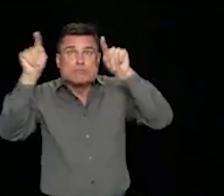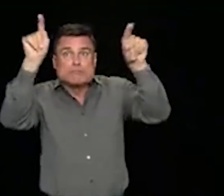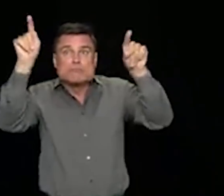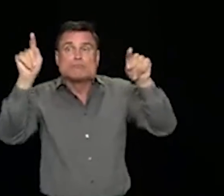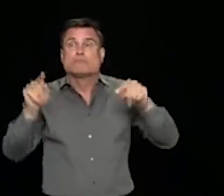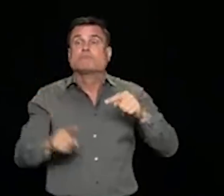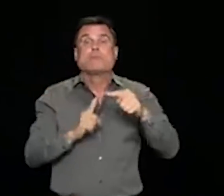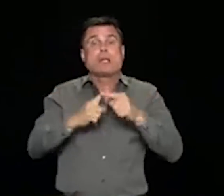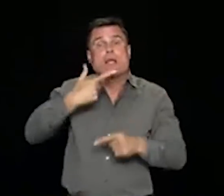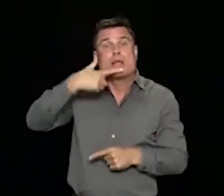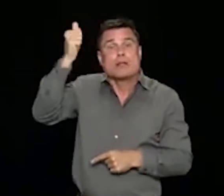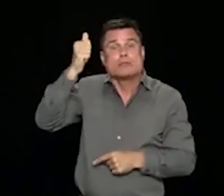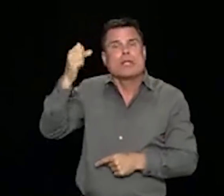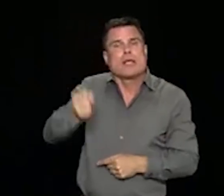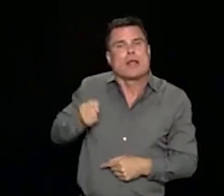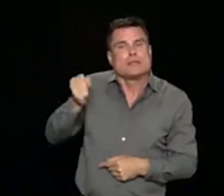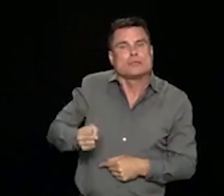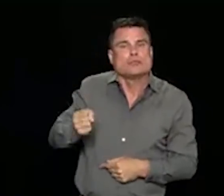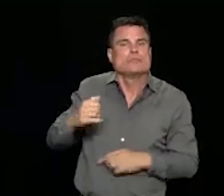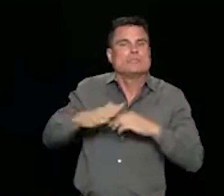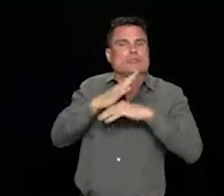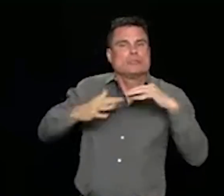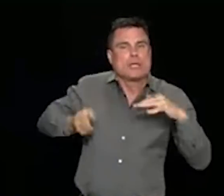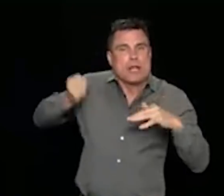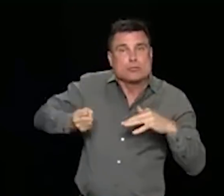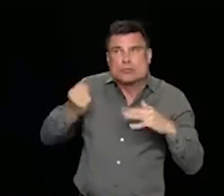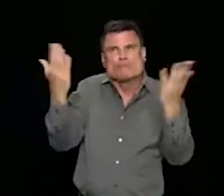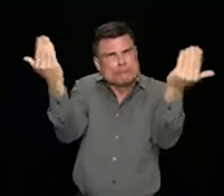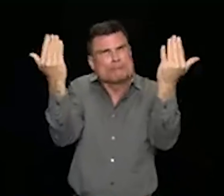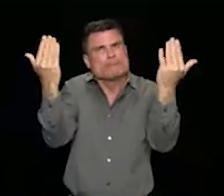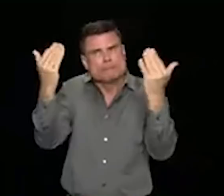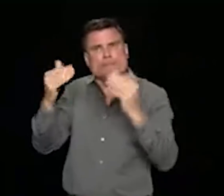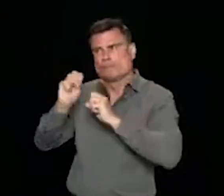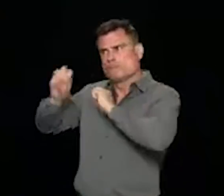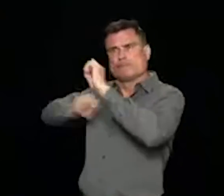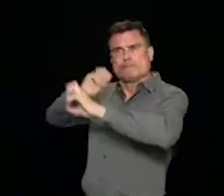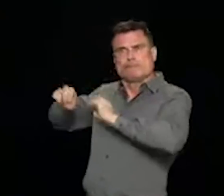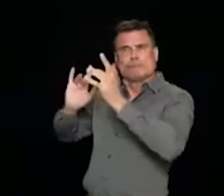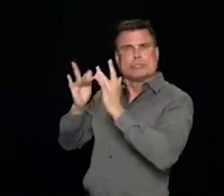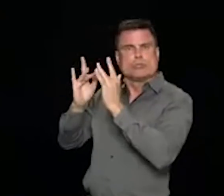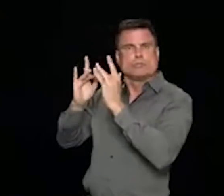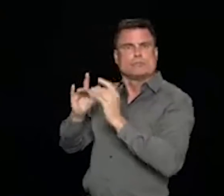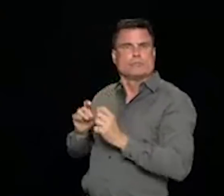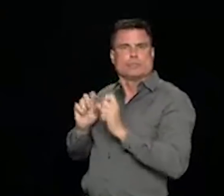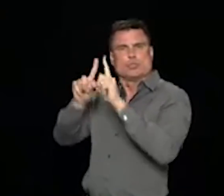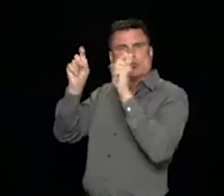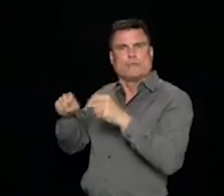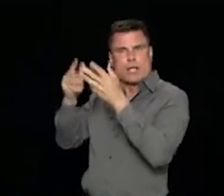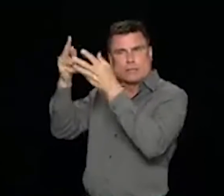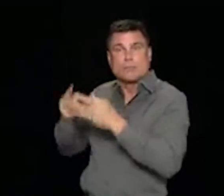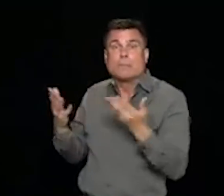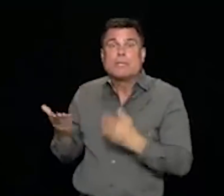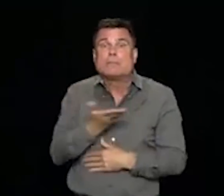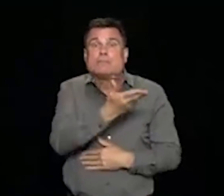and elderly people. And if there's people out there who don't have access to